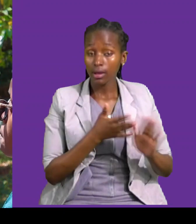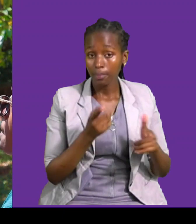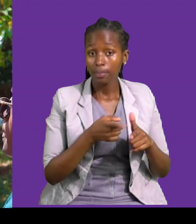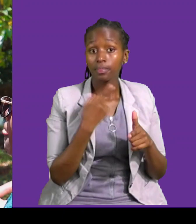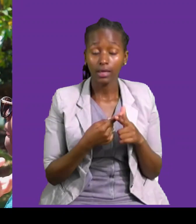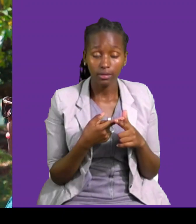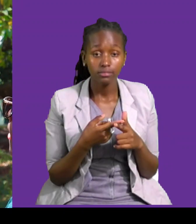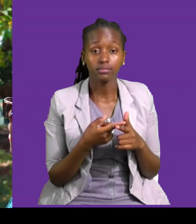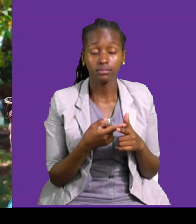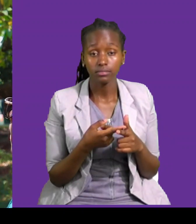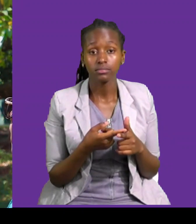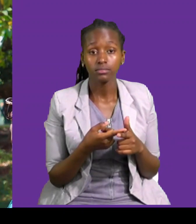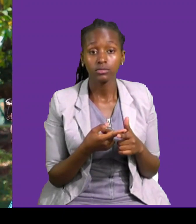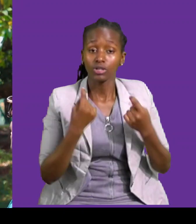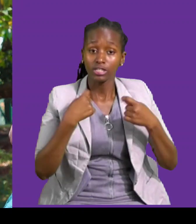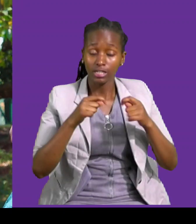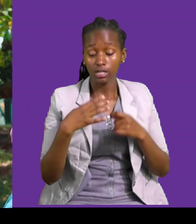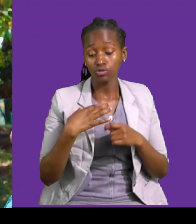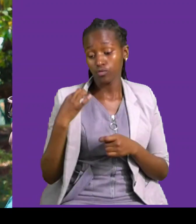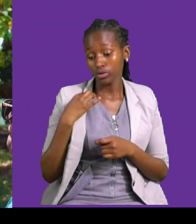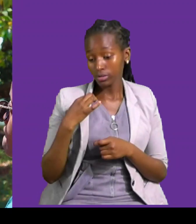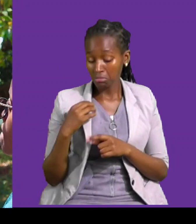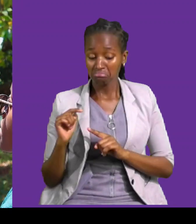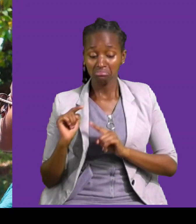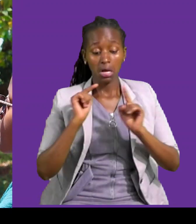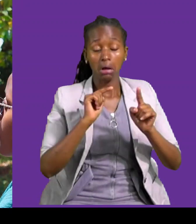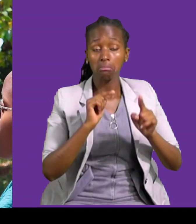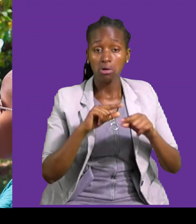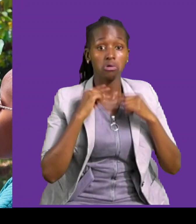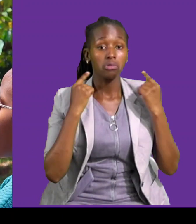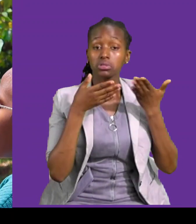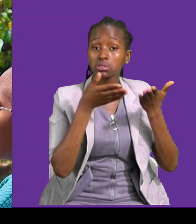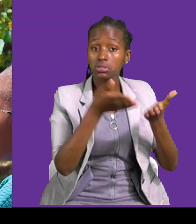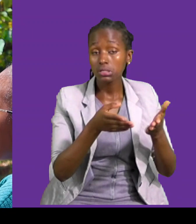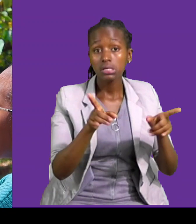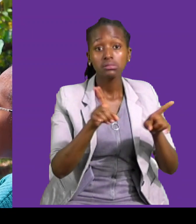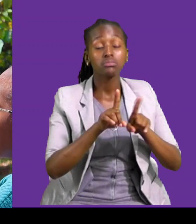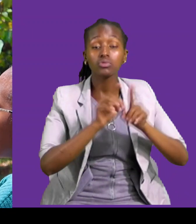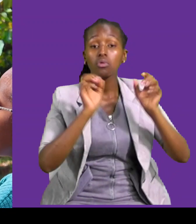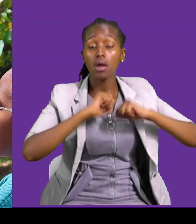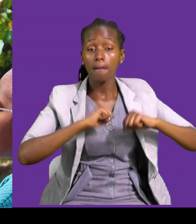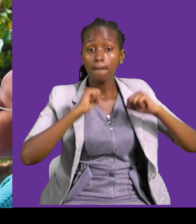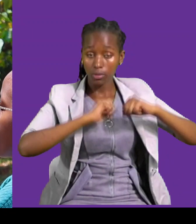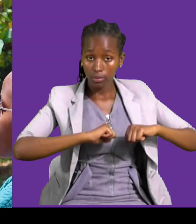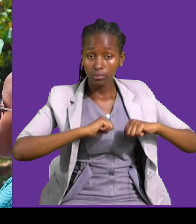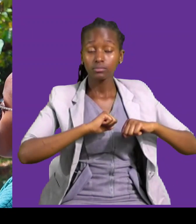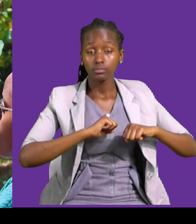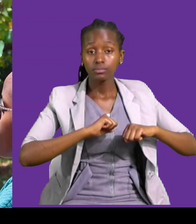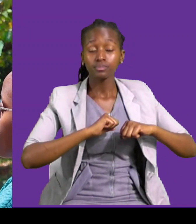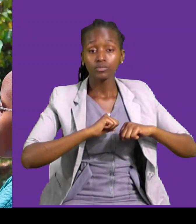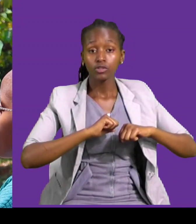us. We're all volunteers organizing this. We've been able to fund